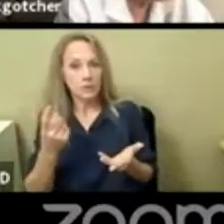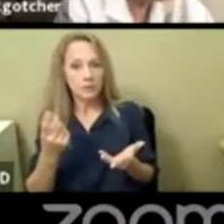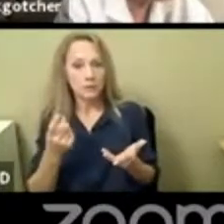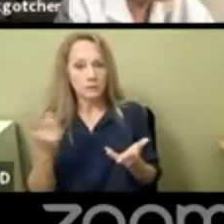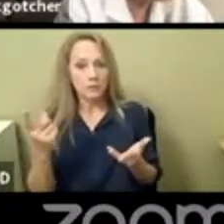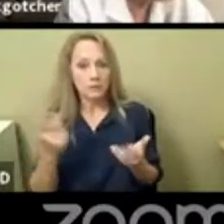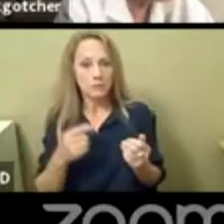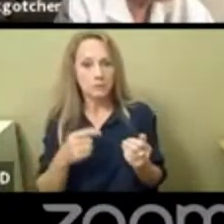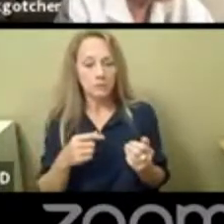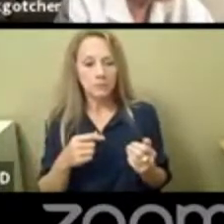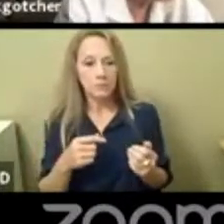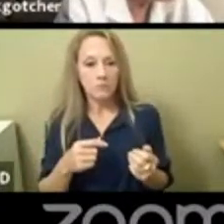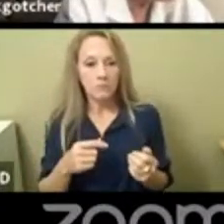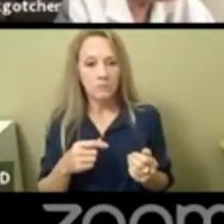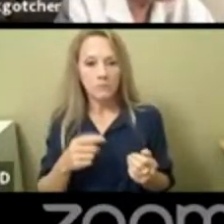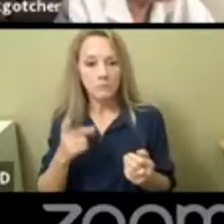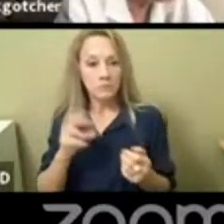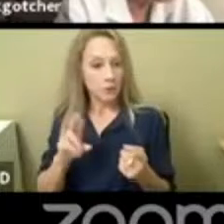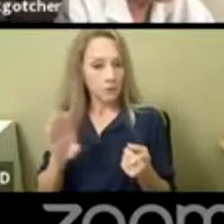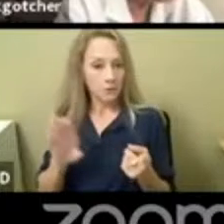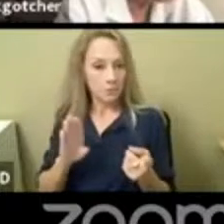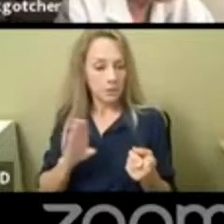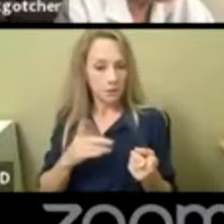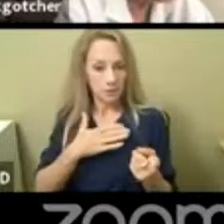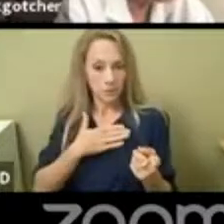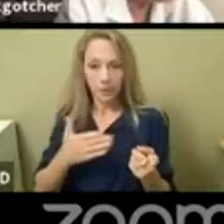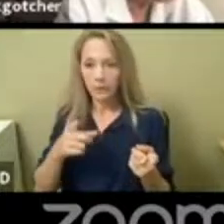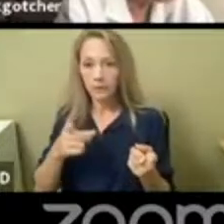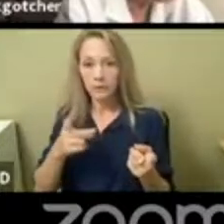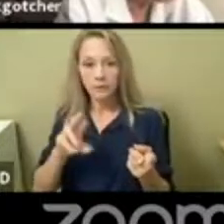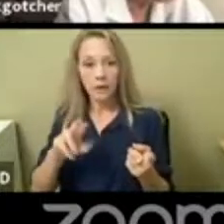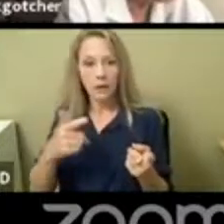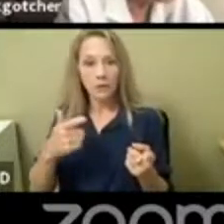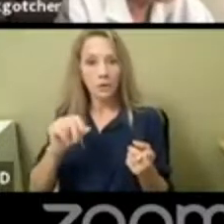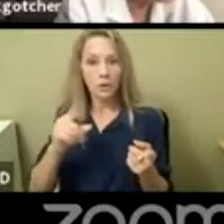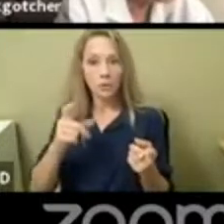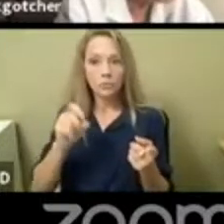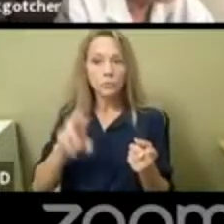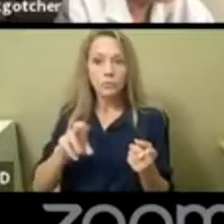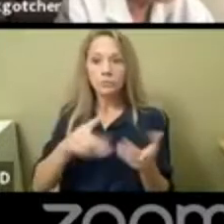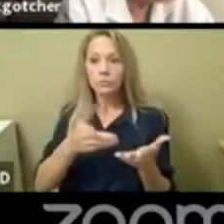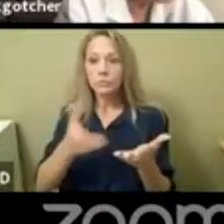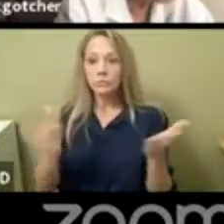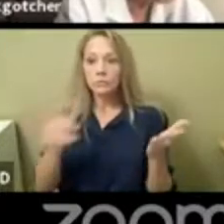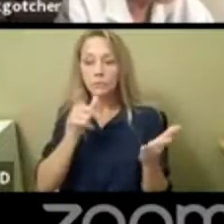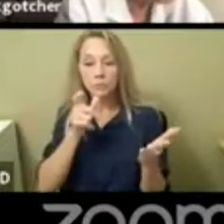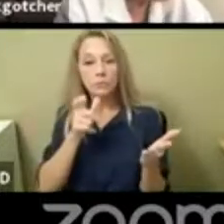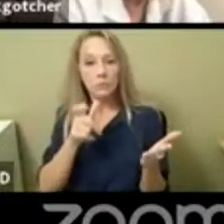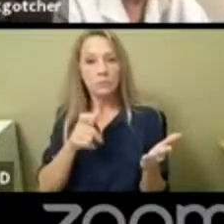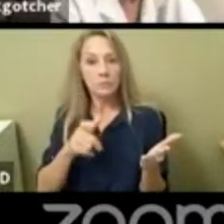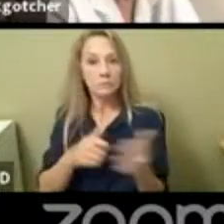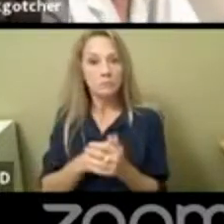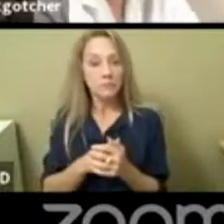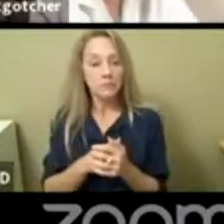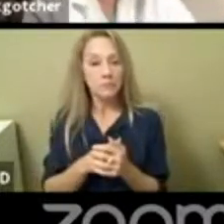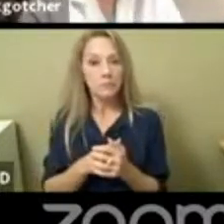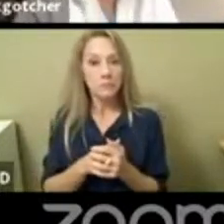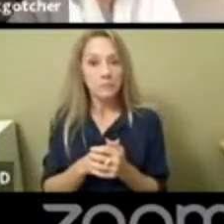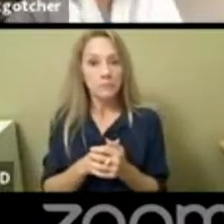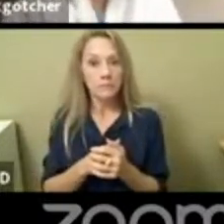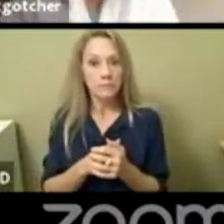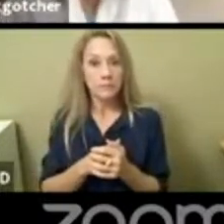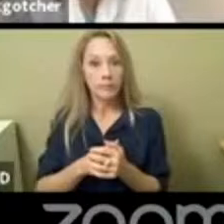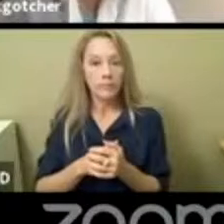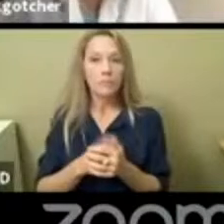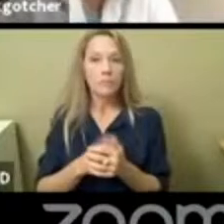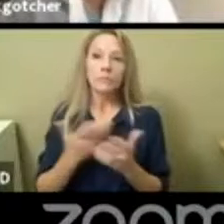whether it's you, Dr. B, or Dr. Gocher, or whoever. I don't know that,